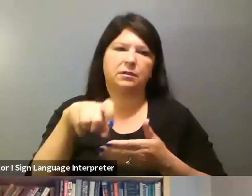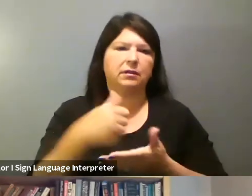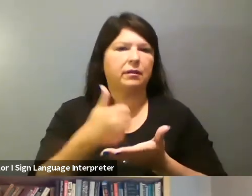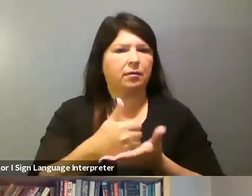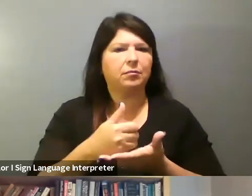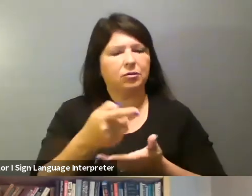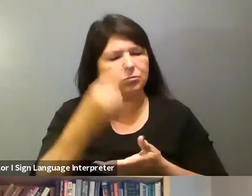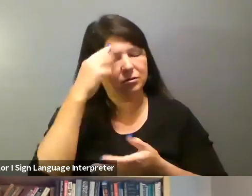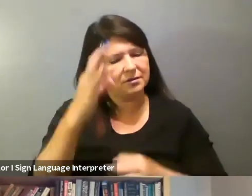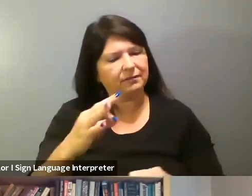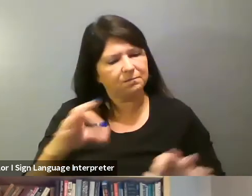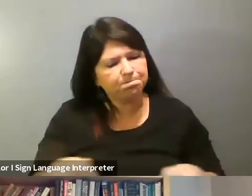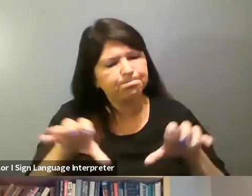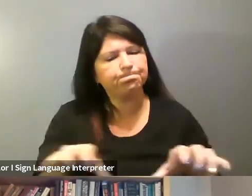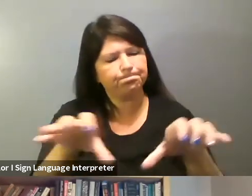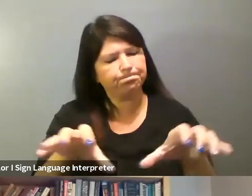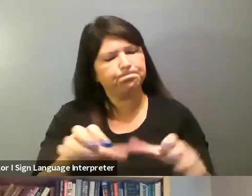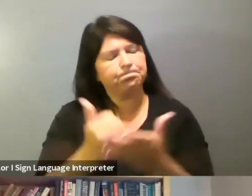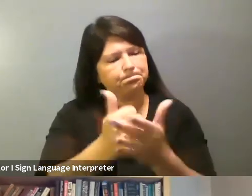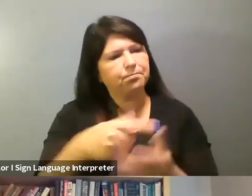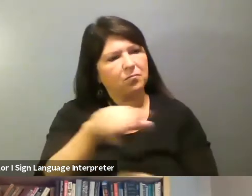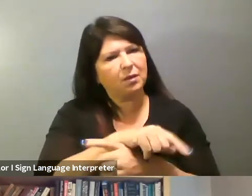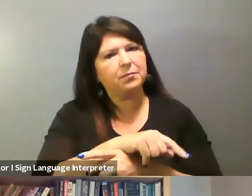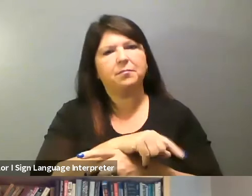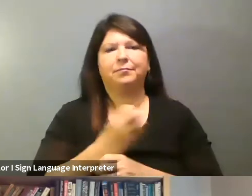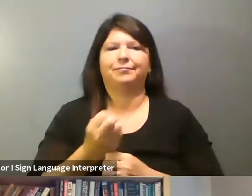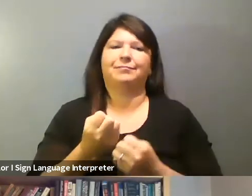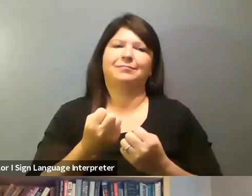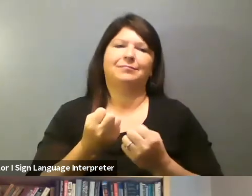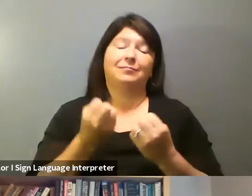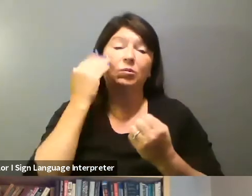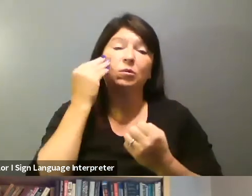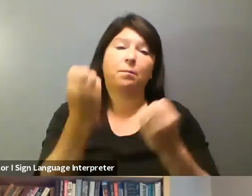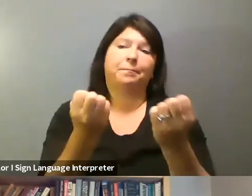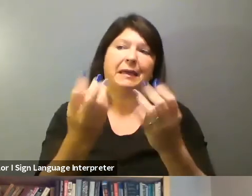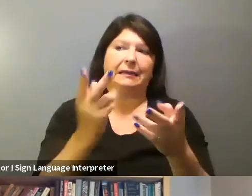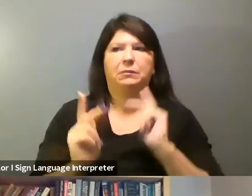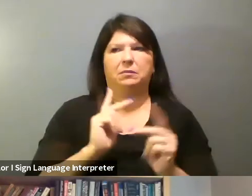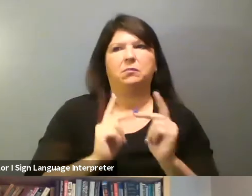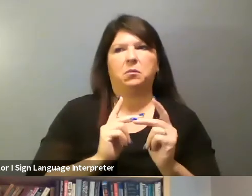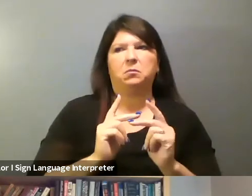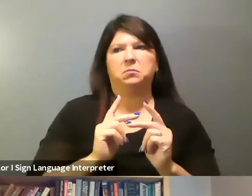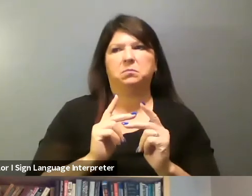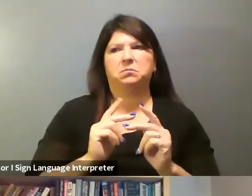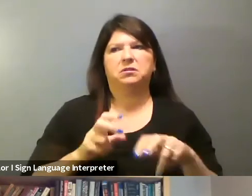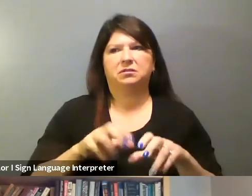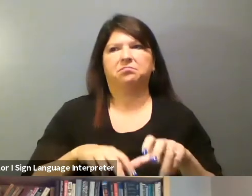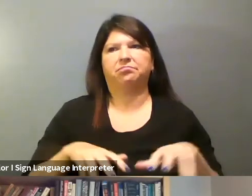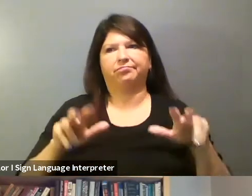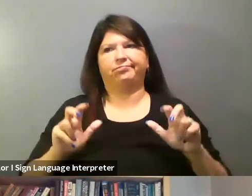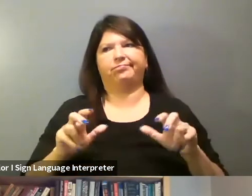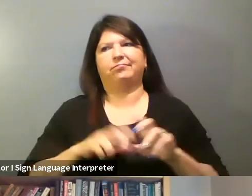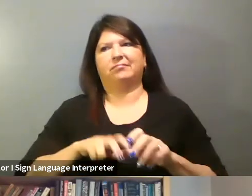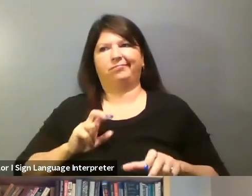are many bystanders and, you know, that just say it's someone else's problem. So that's good.